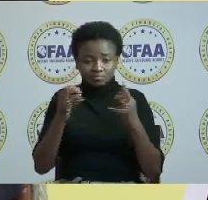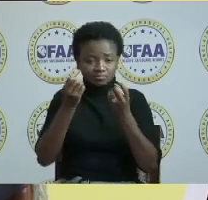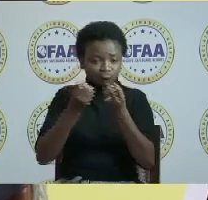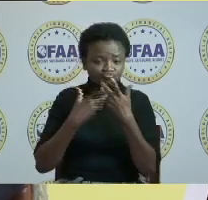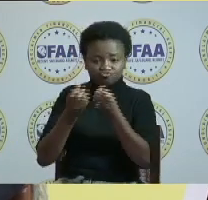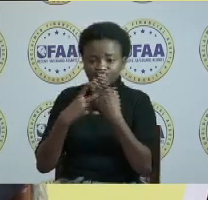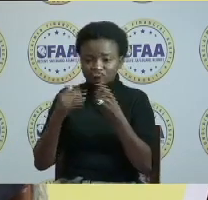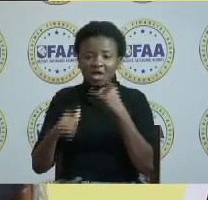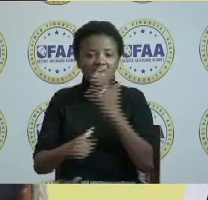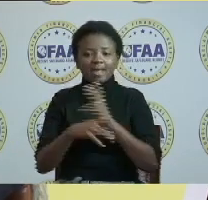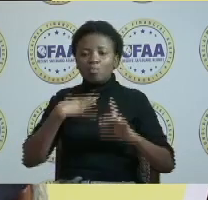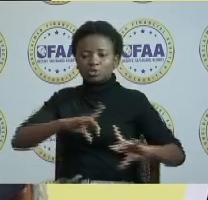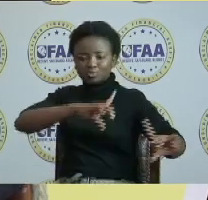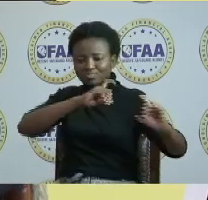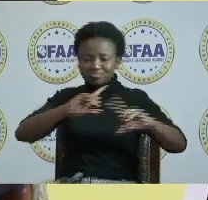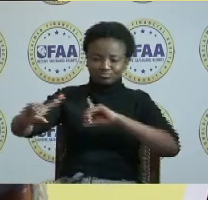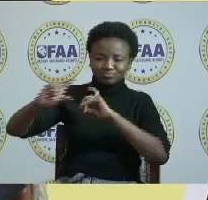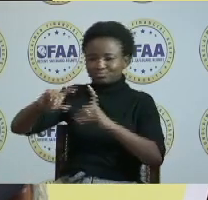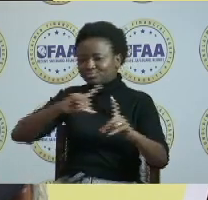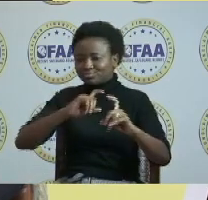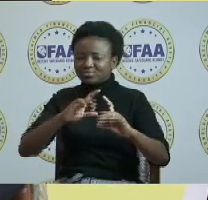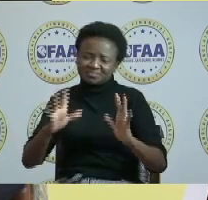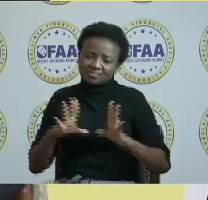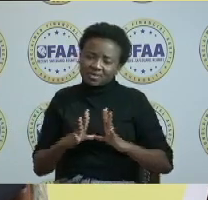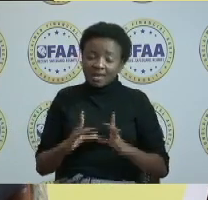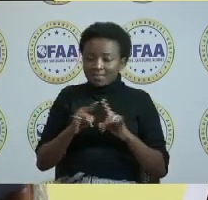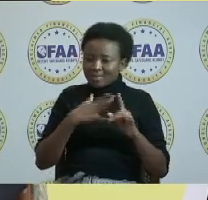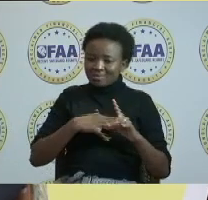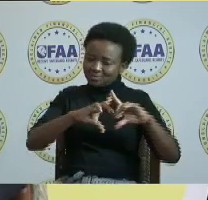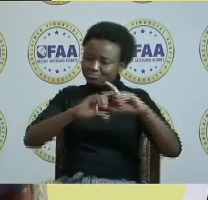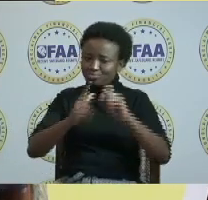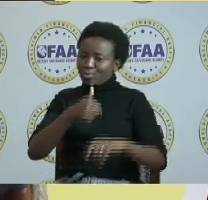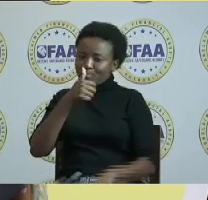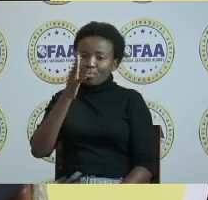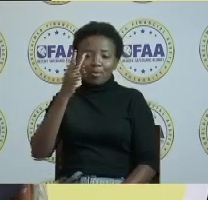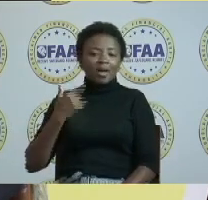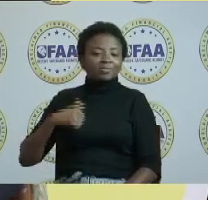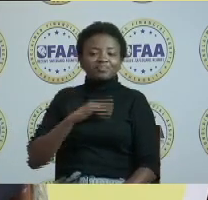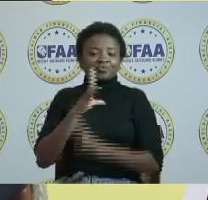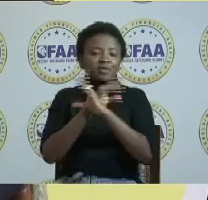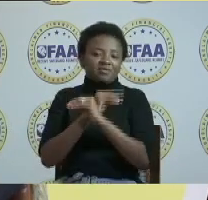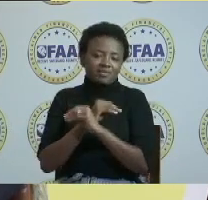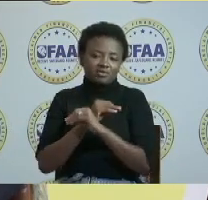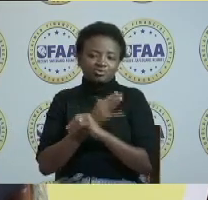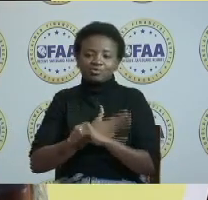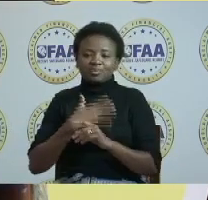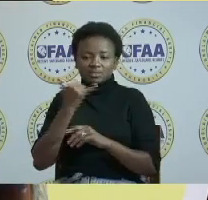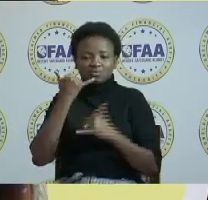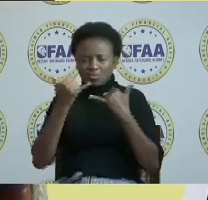names you have today, but preferably call us good names. Because we are virtual, we can't see your feelings. Just be nice to